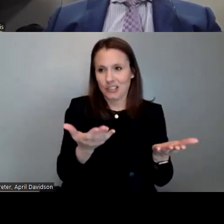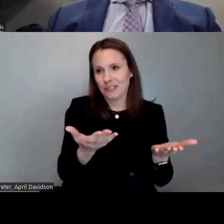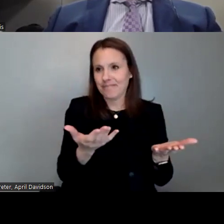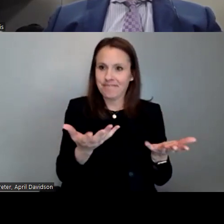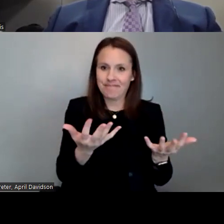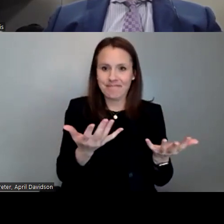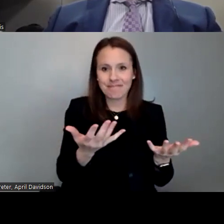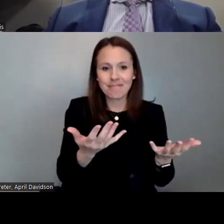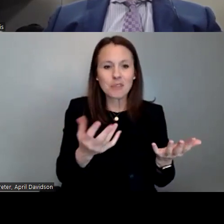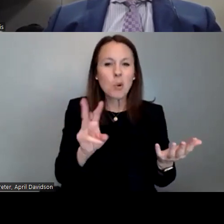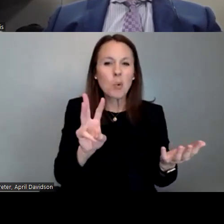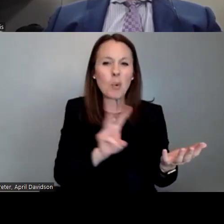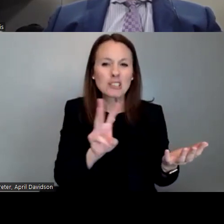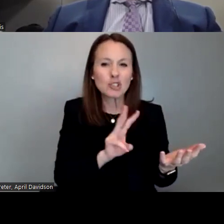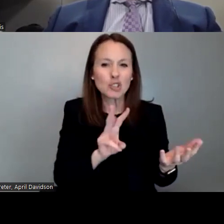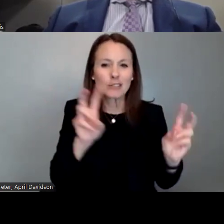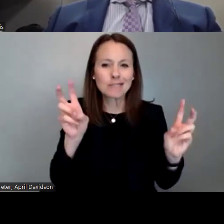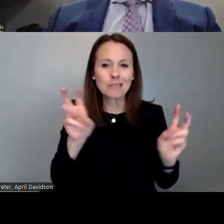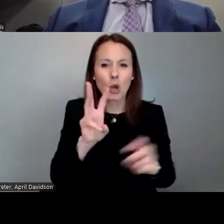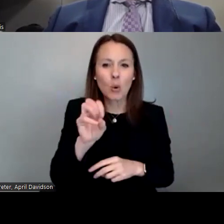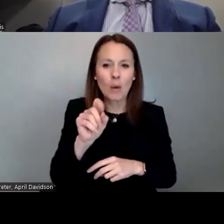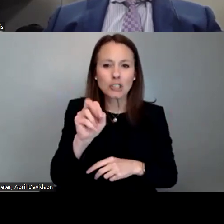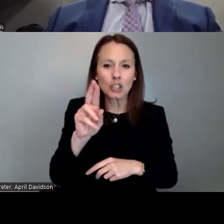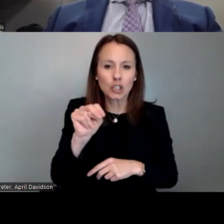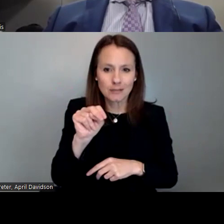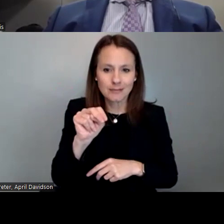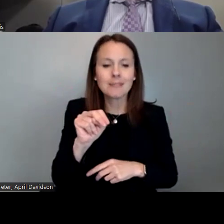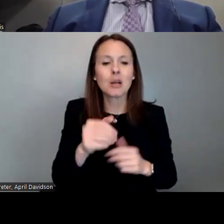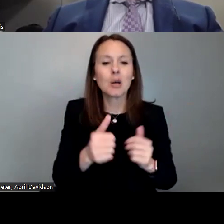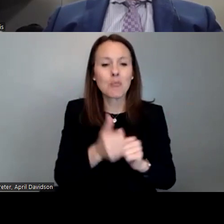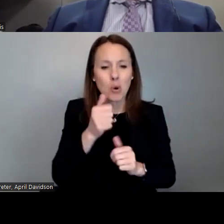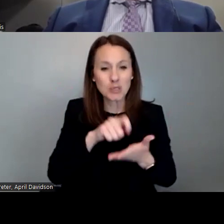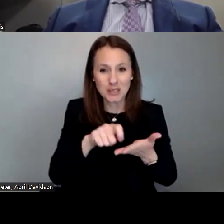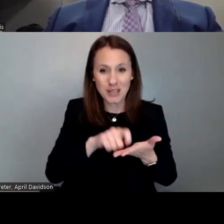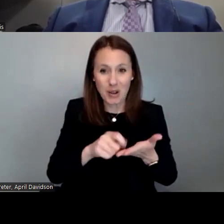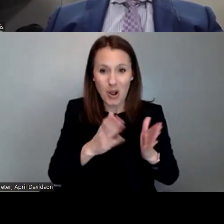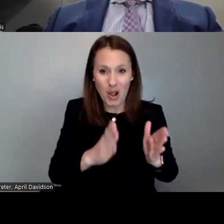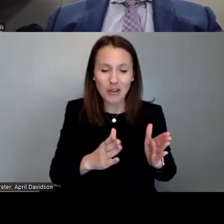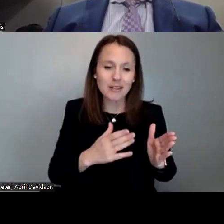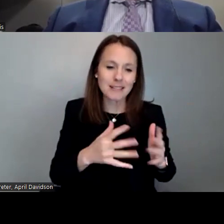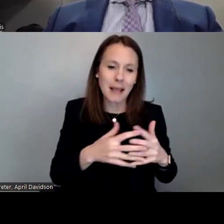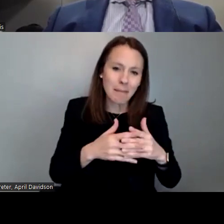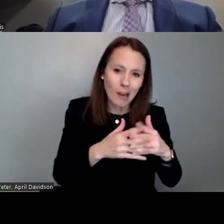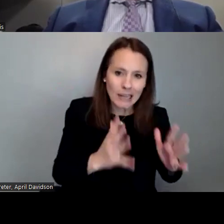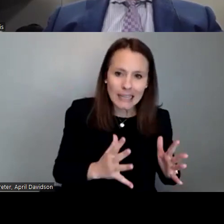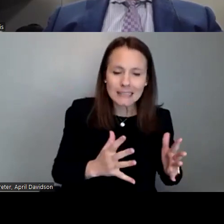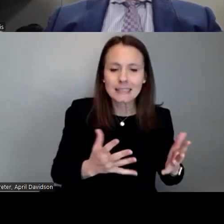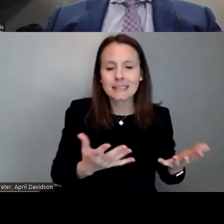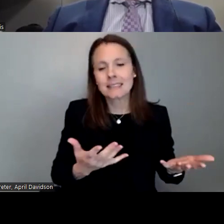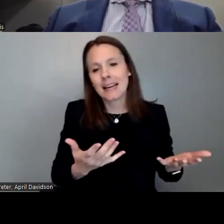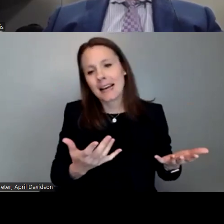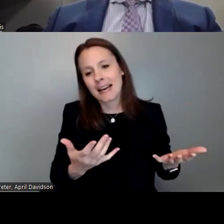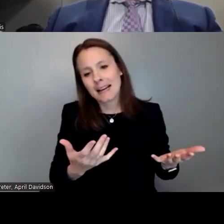if I may say, Western, mostly written by Americans,